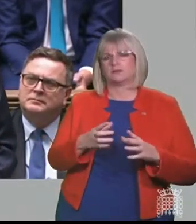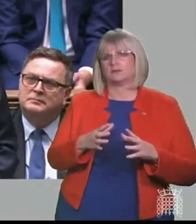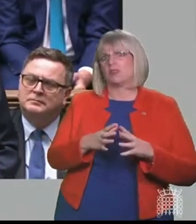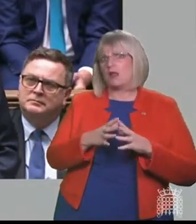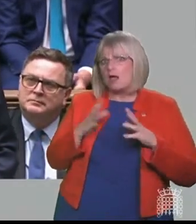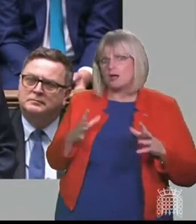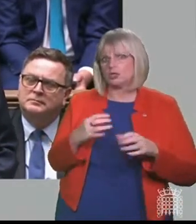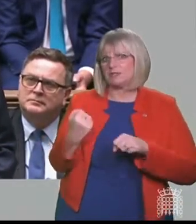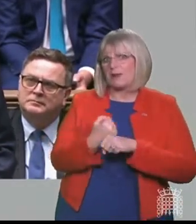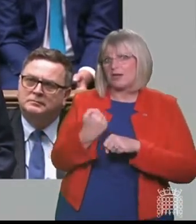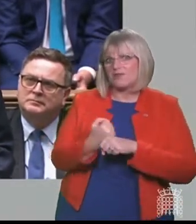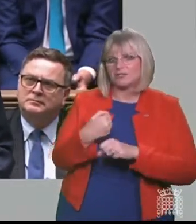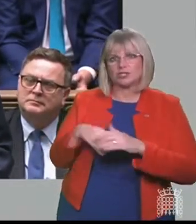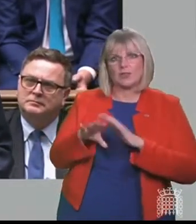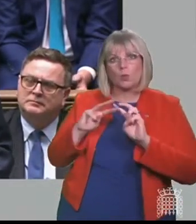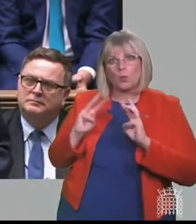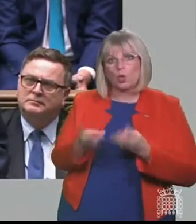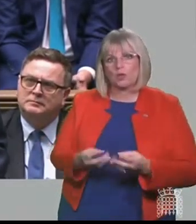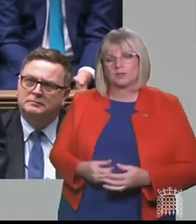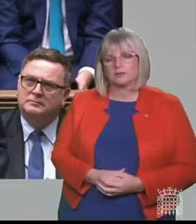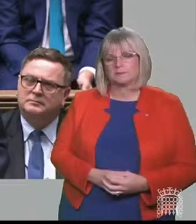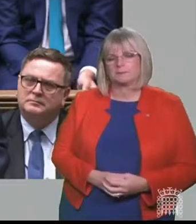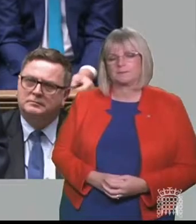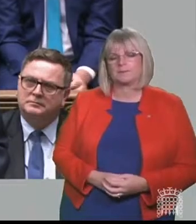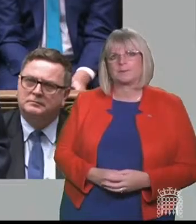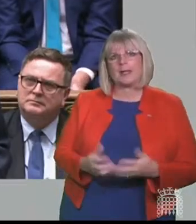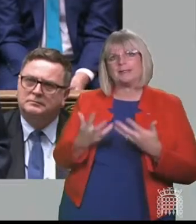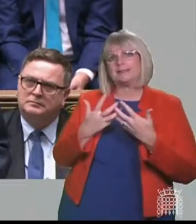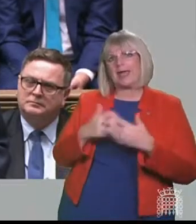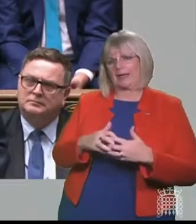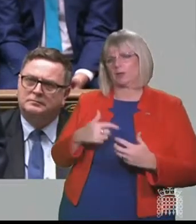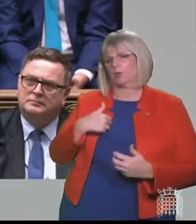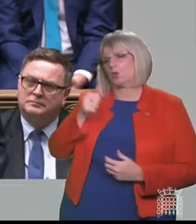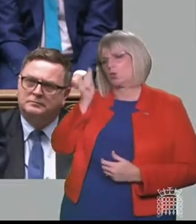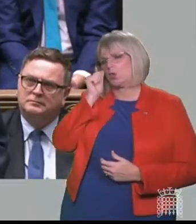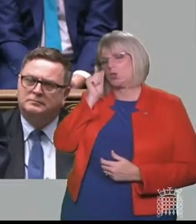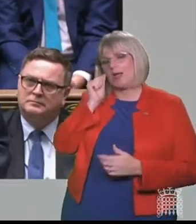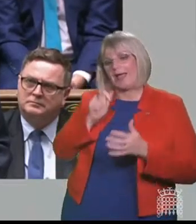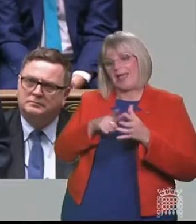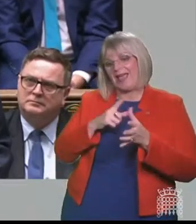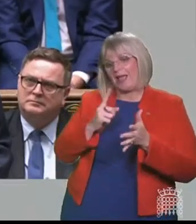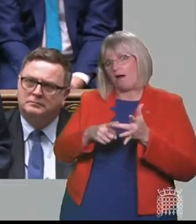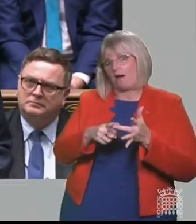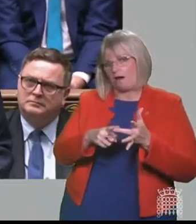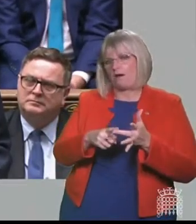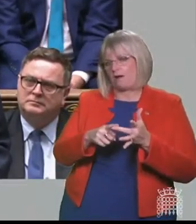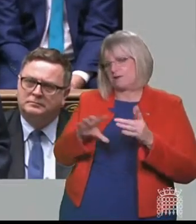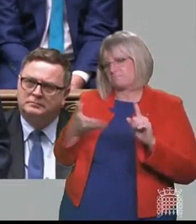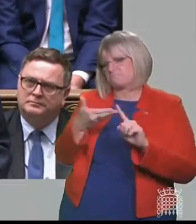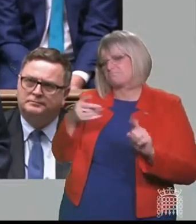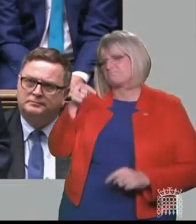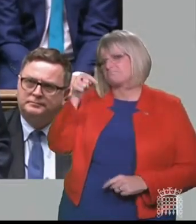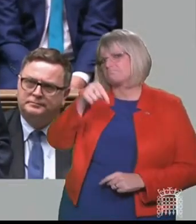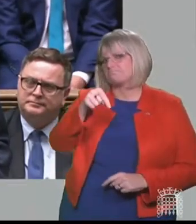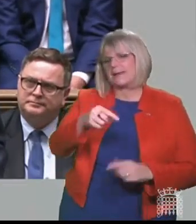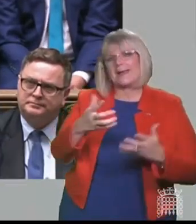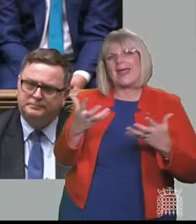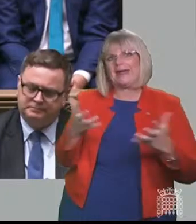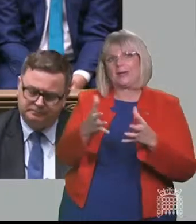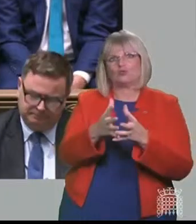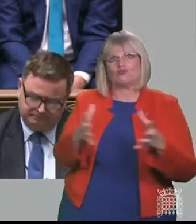When it comes to tech, we know that AI will be at the heart of any future growth. I want to make sure our